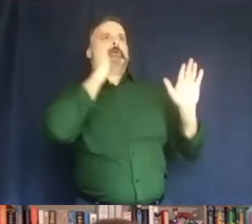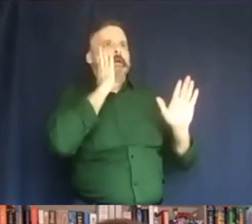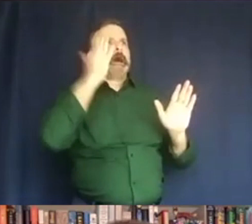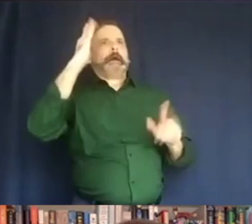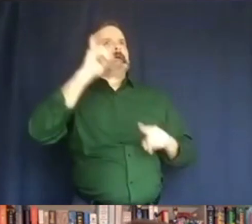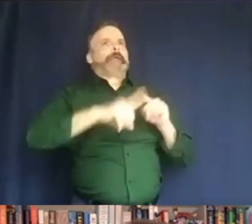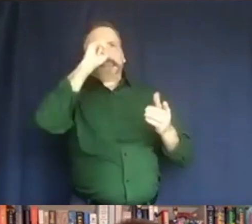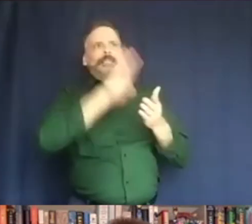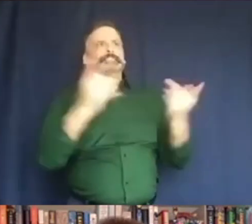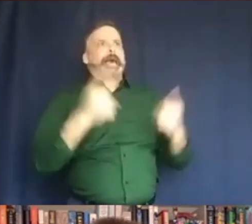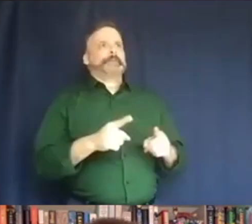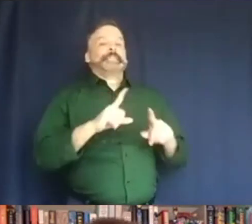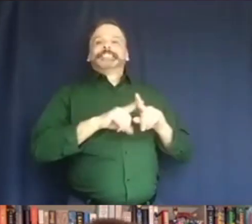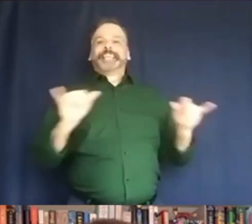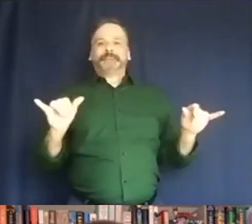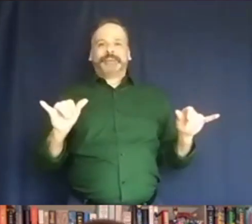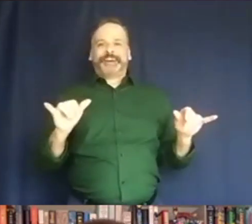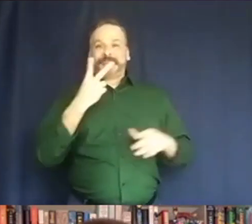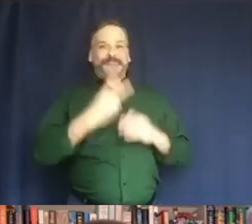it's like both at once, which is,